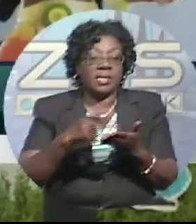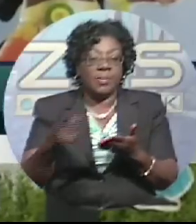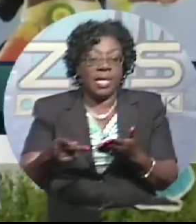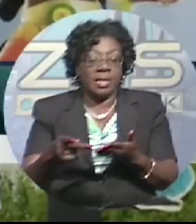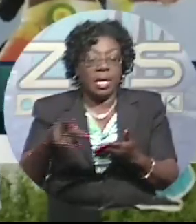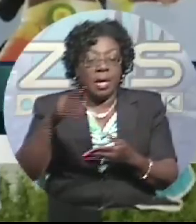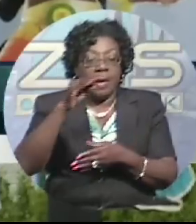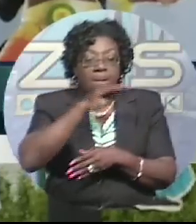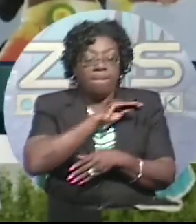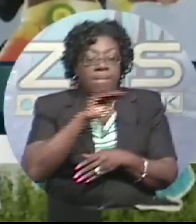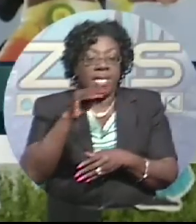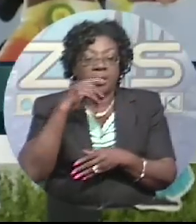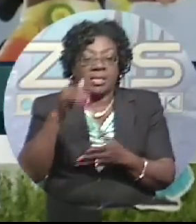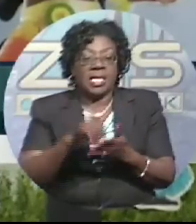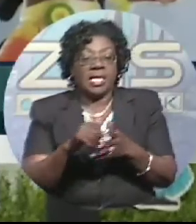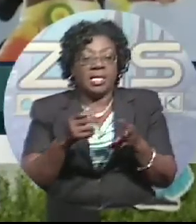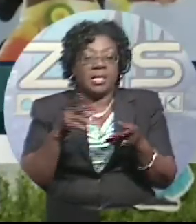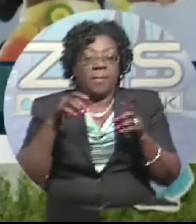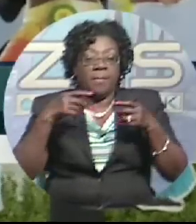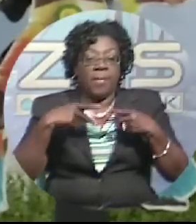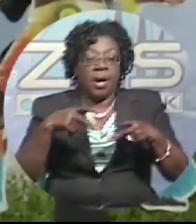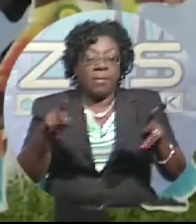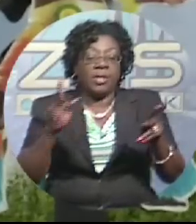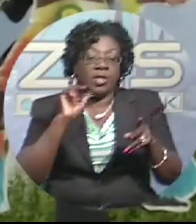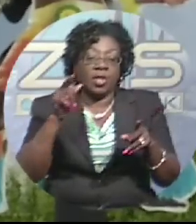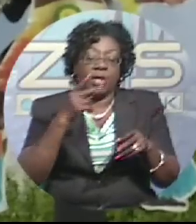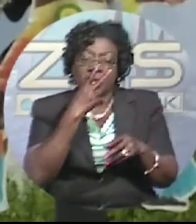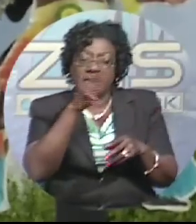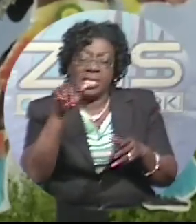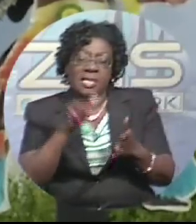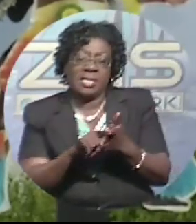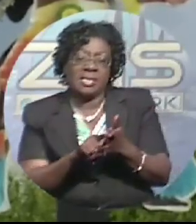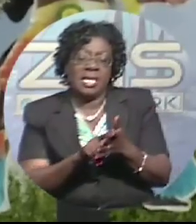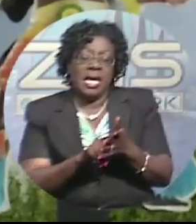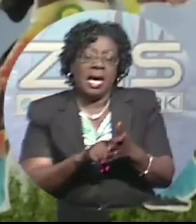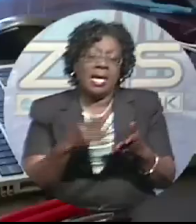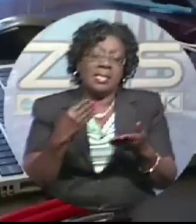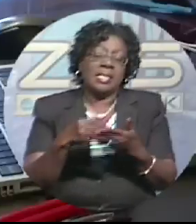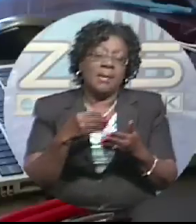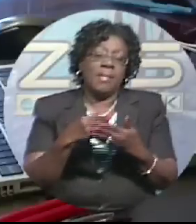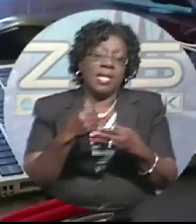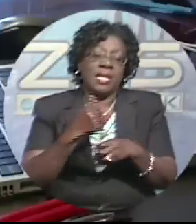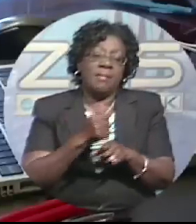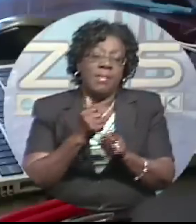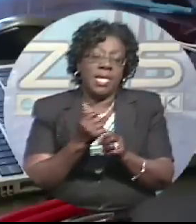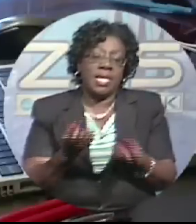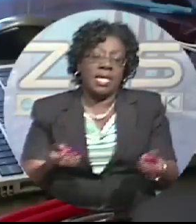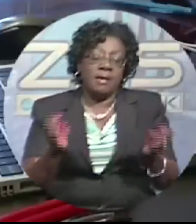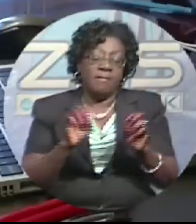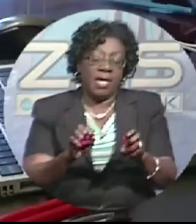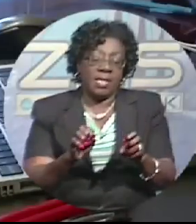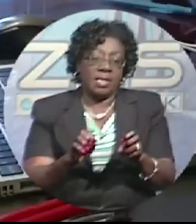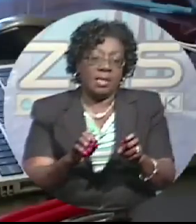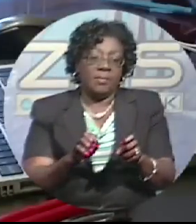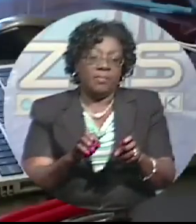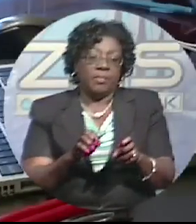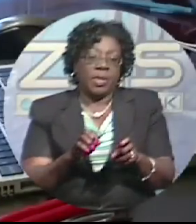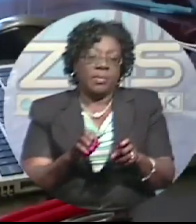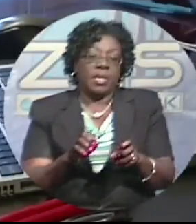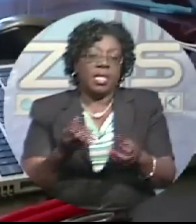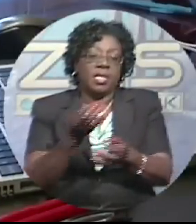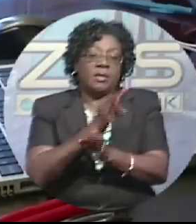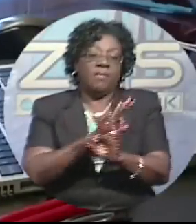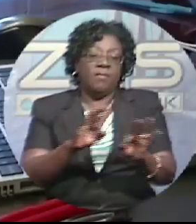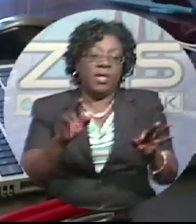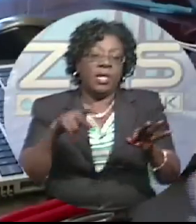says the public should not view this as a money-making exercise at this time. We'll likely go over because Freeport, we